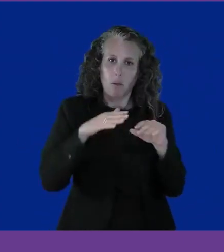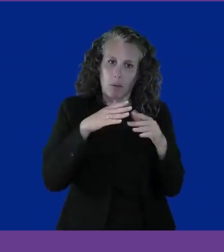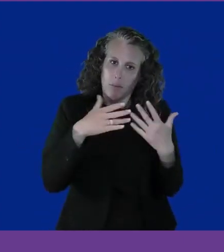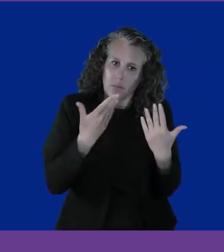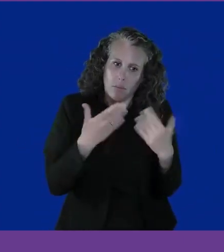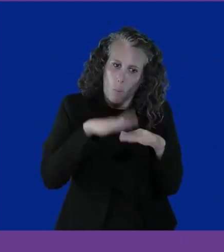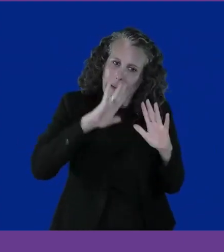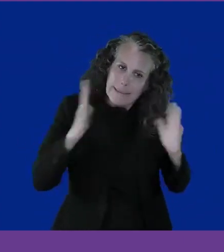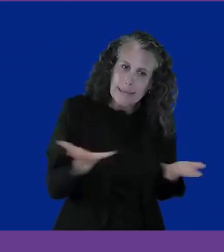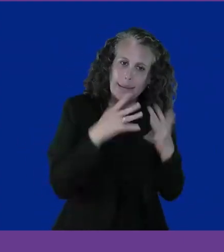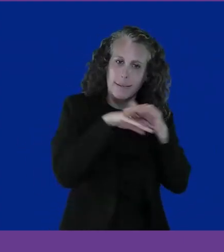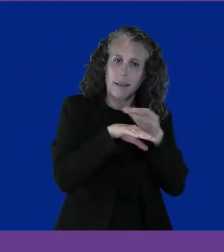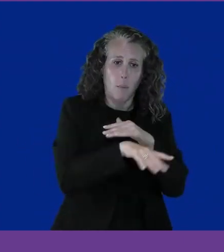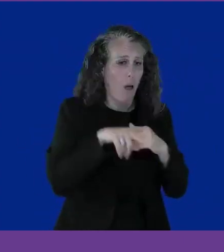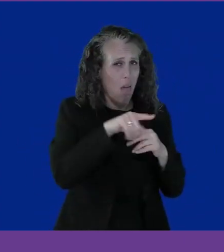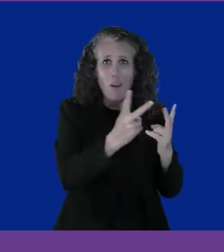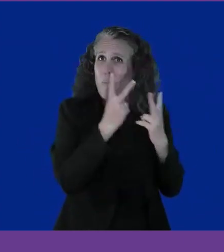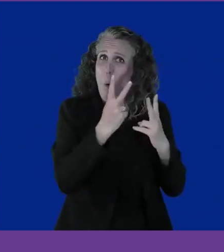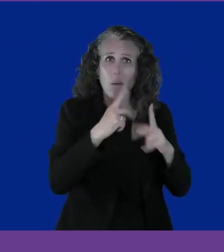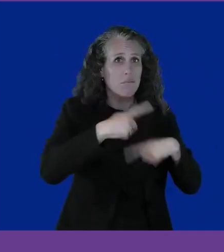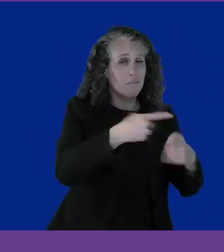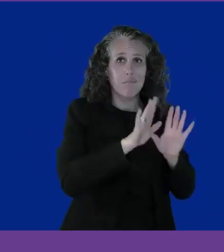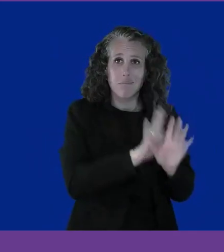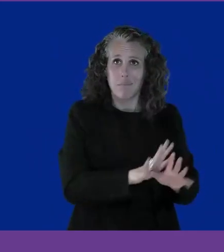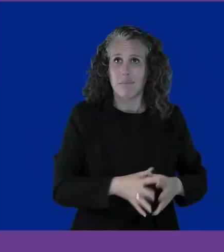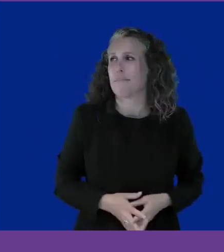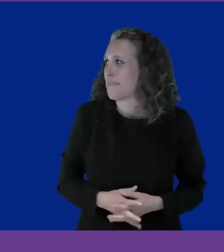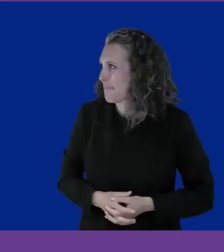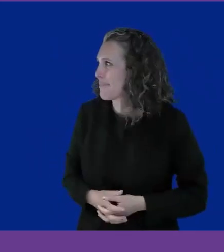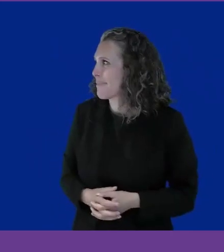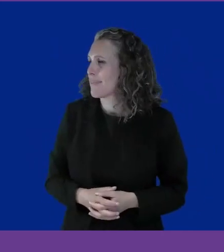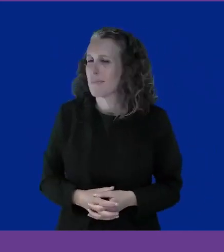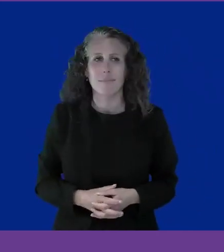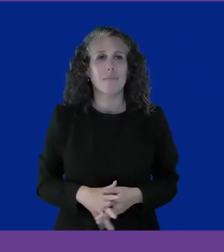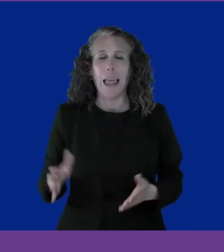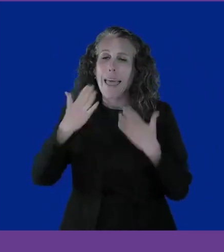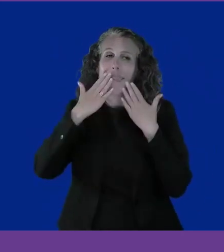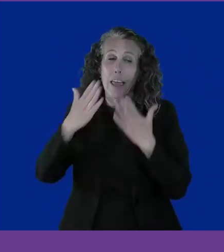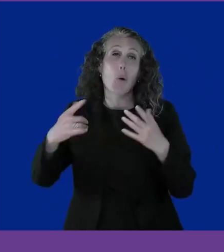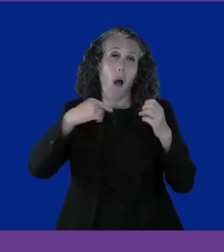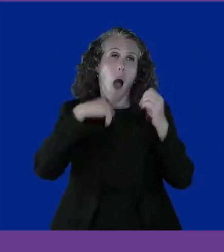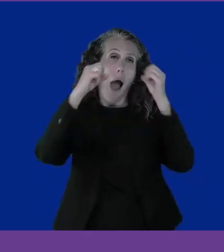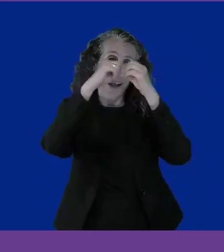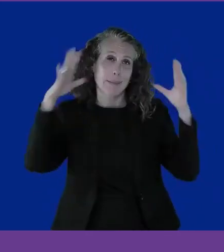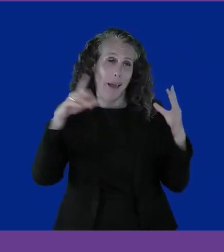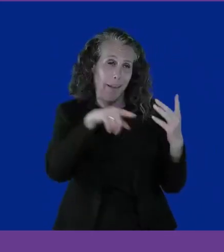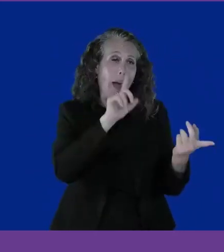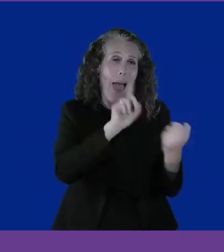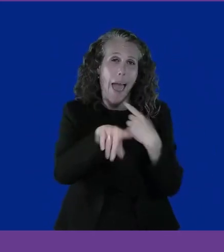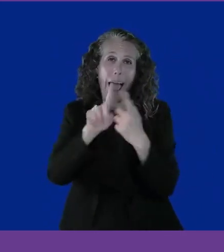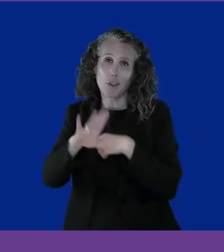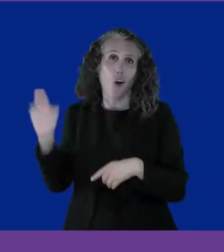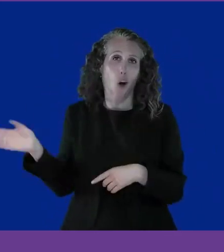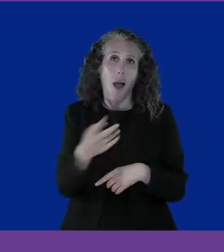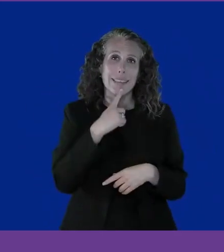a priority still. Thank you very much. I expected this Solomonic answers going for both, and I'm